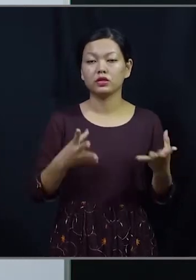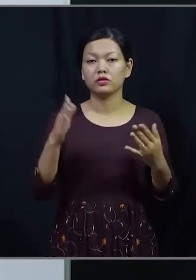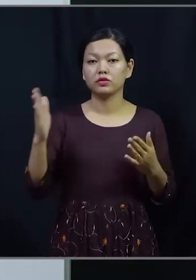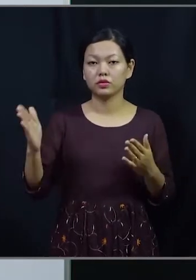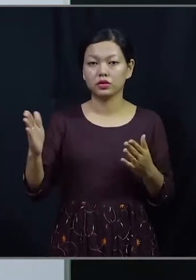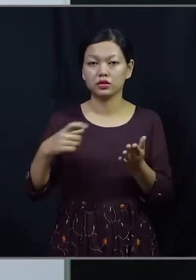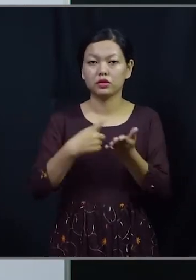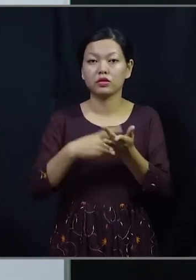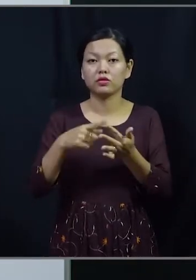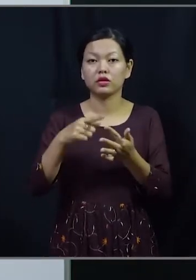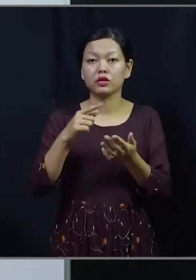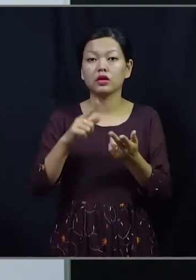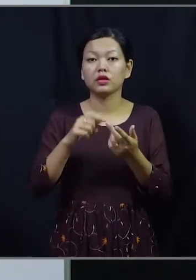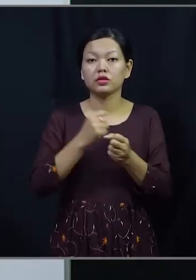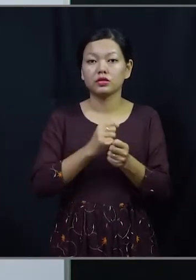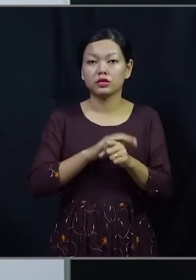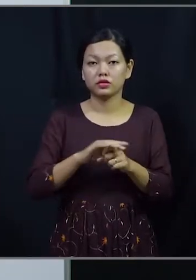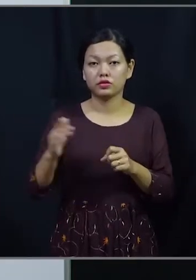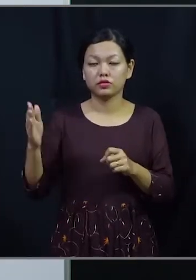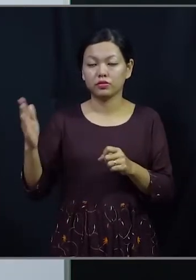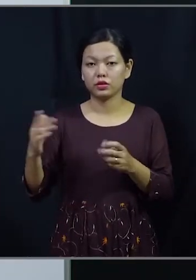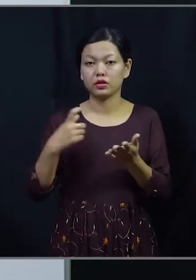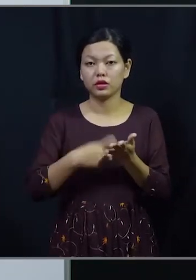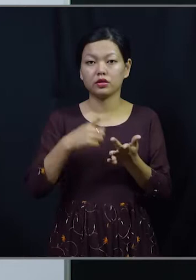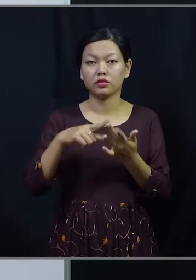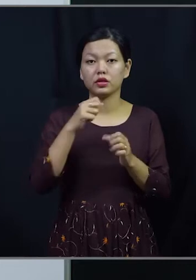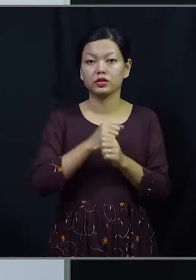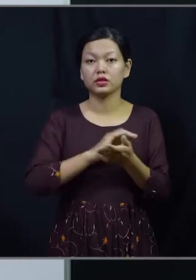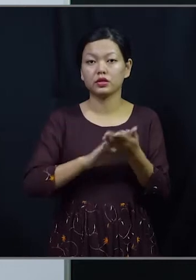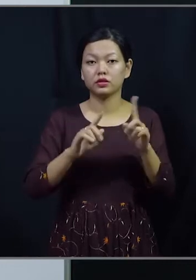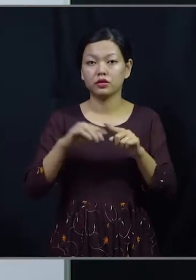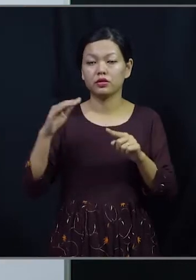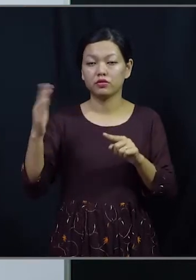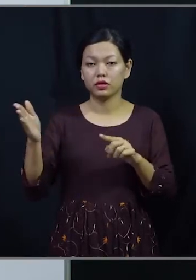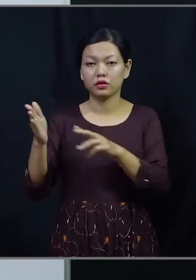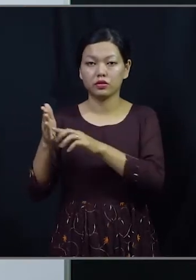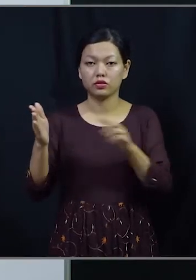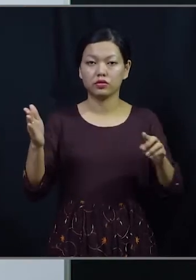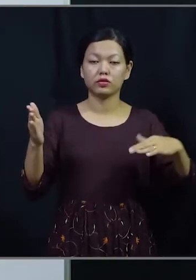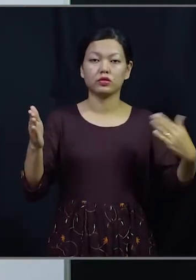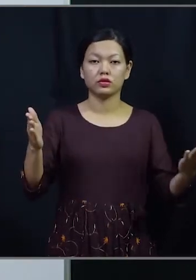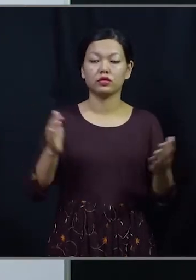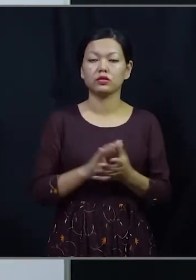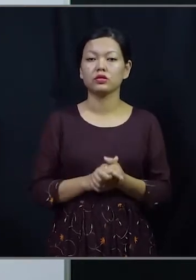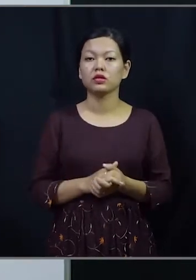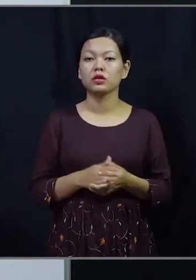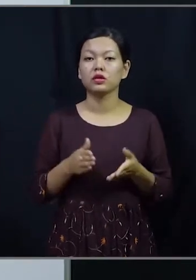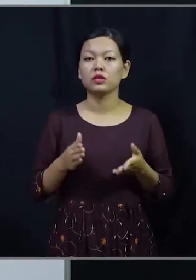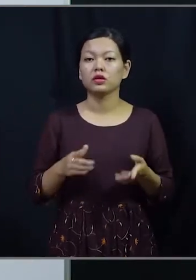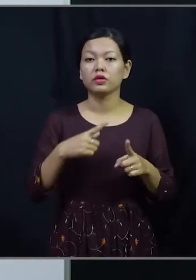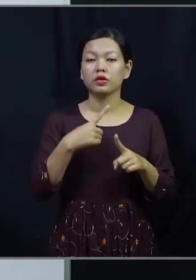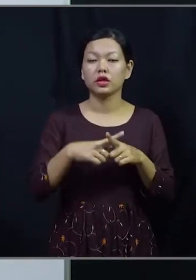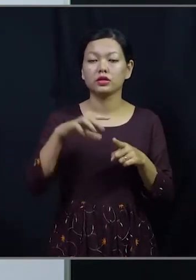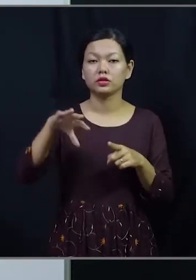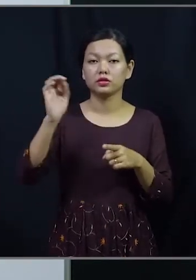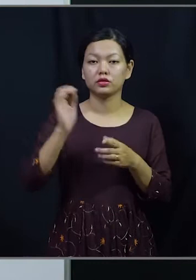g of fx is what? 3x plus 2. 3x plus 2. Now this will be taken as x here.